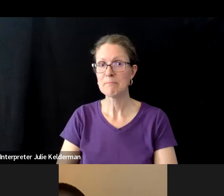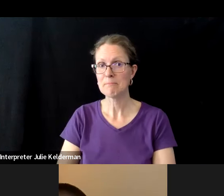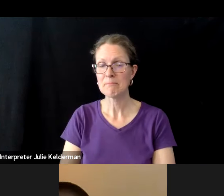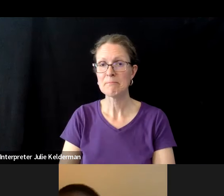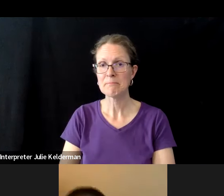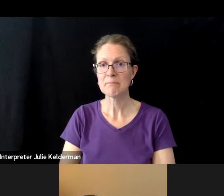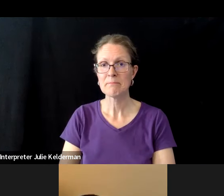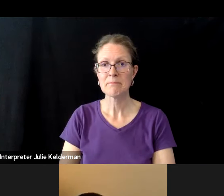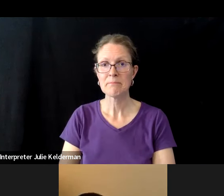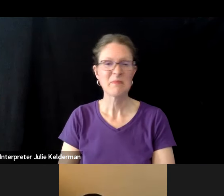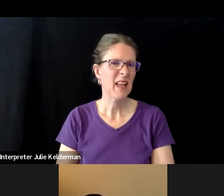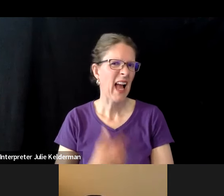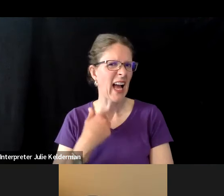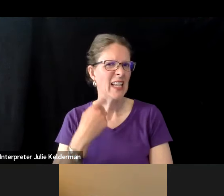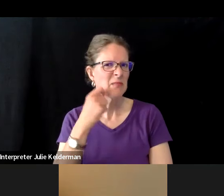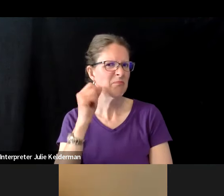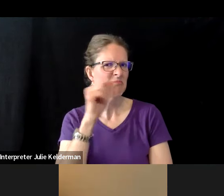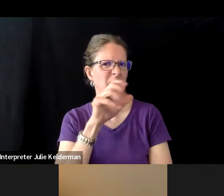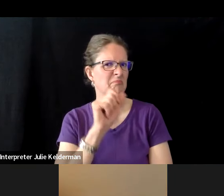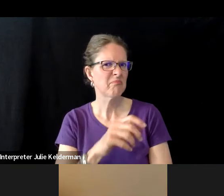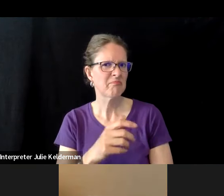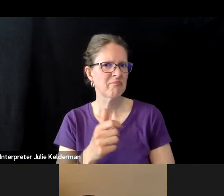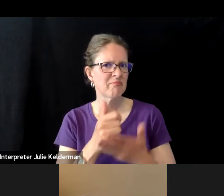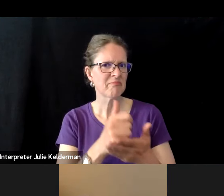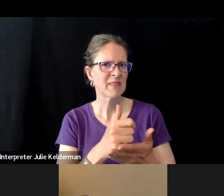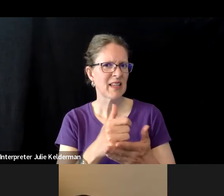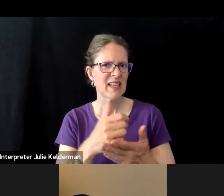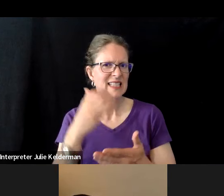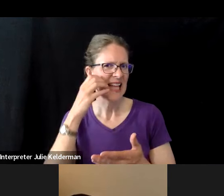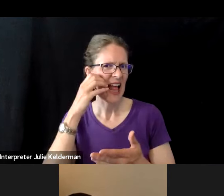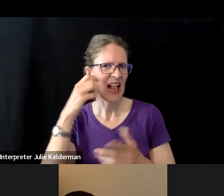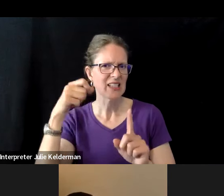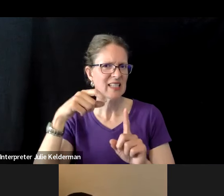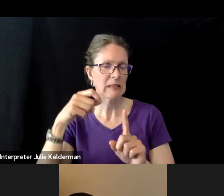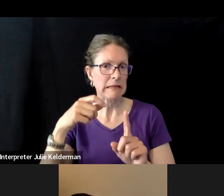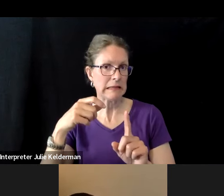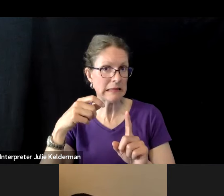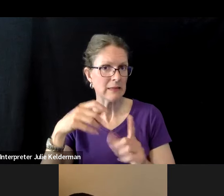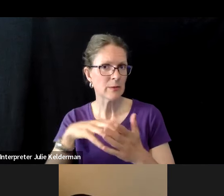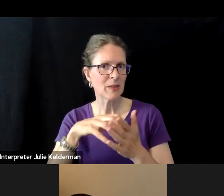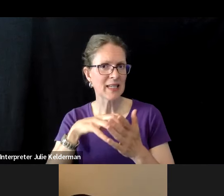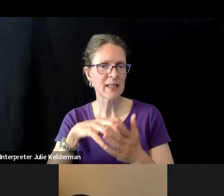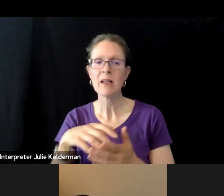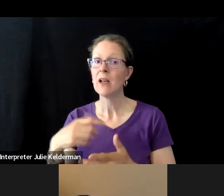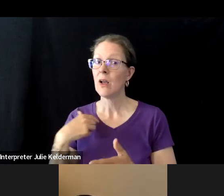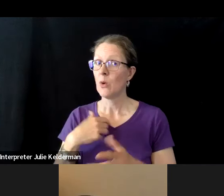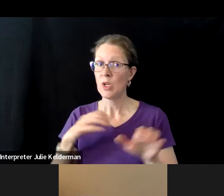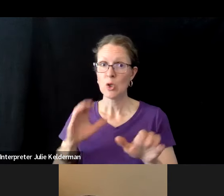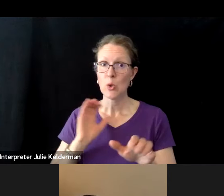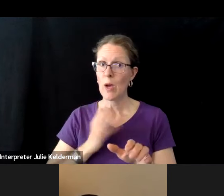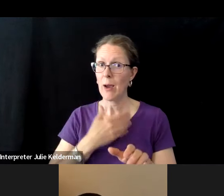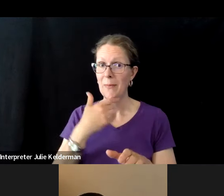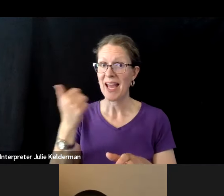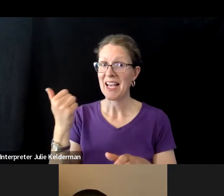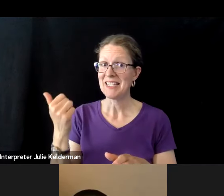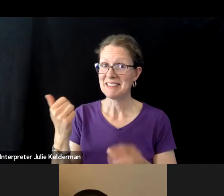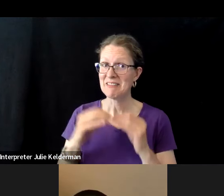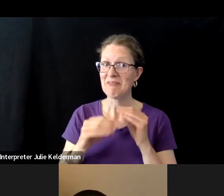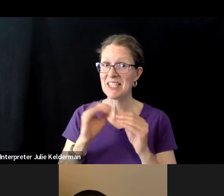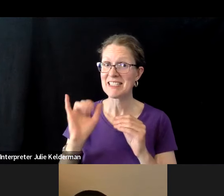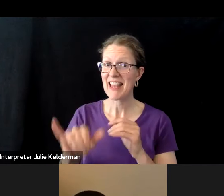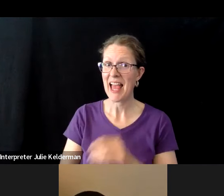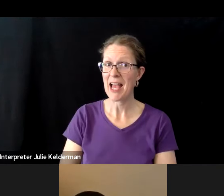Just thought I would mention that because the service is somewhat lacking over there. Well, we can do our best to correct that if